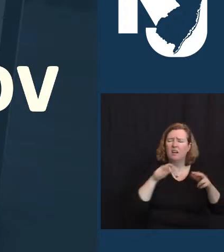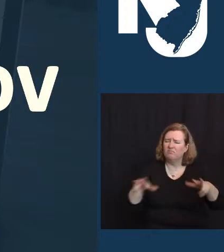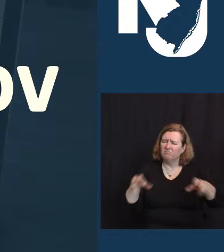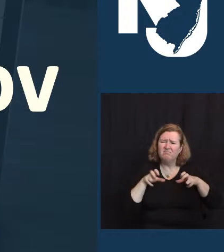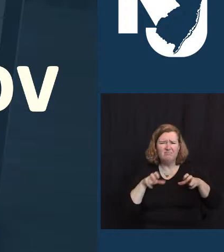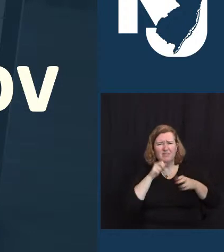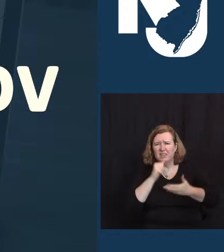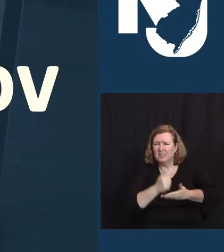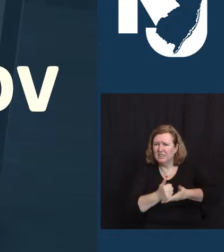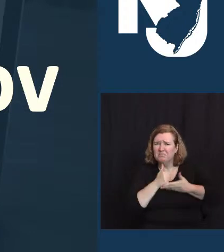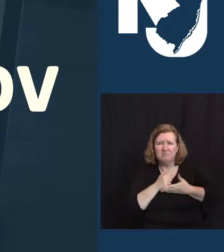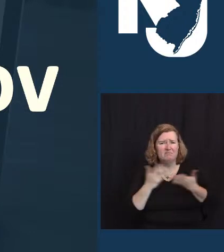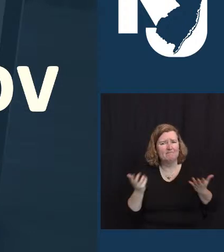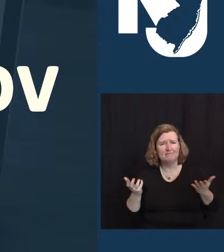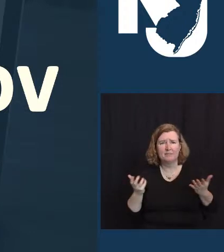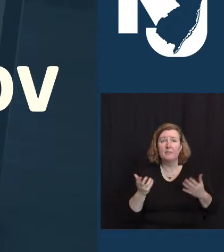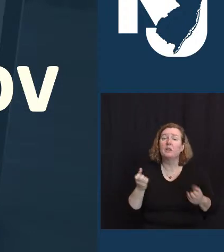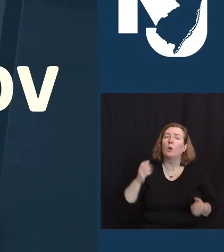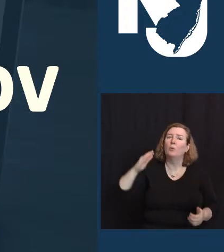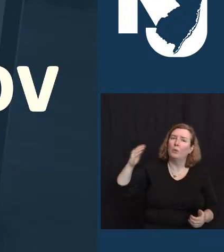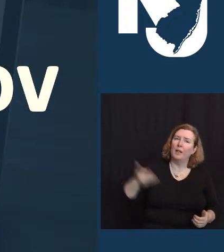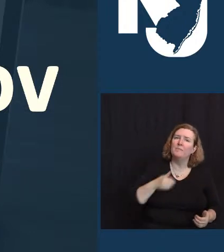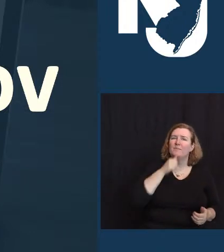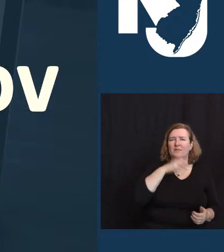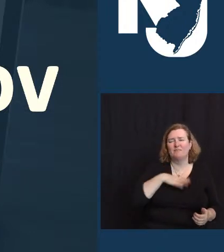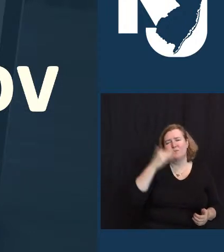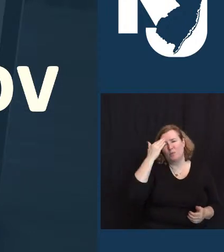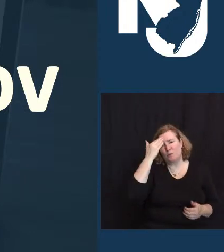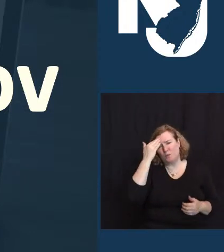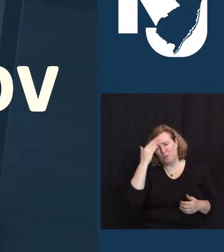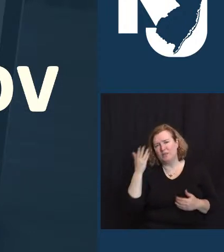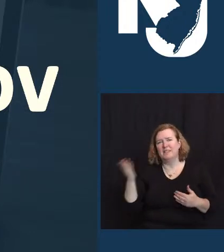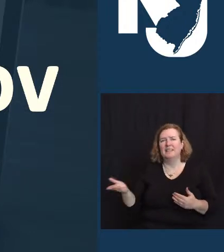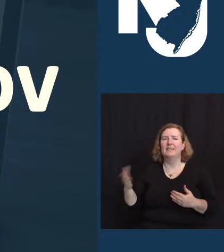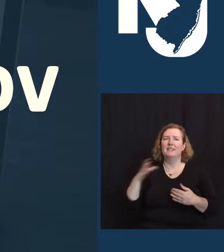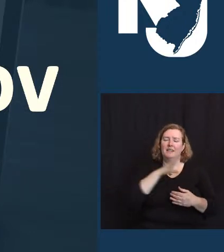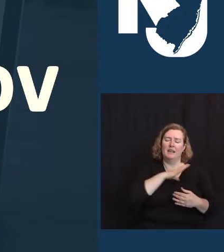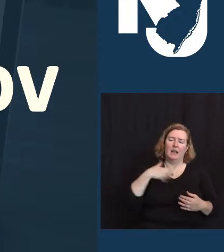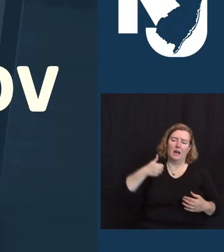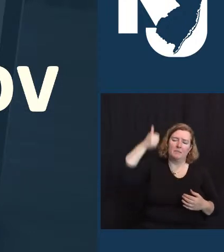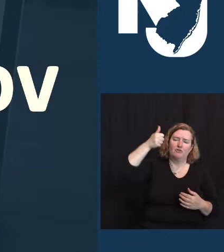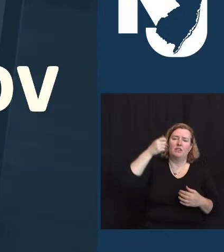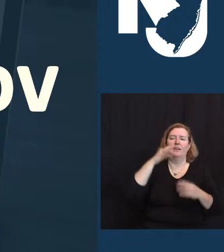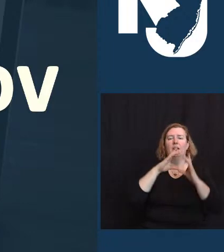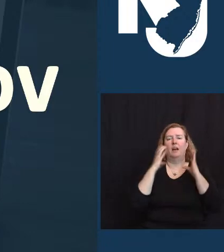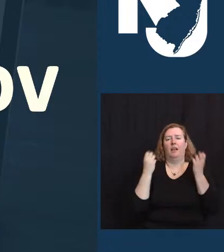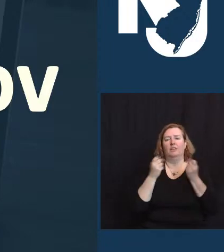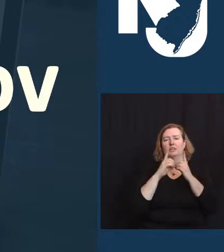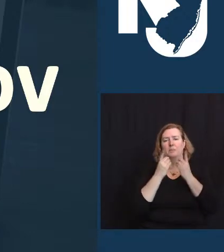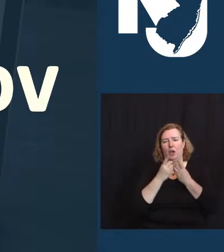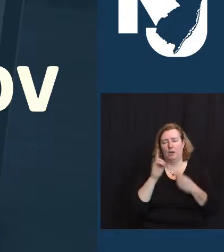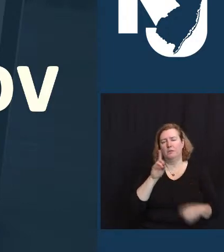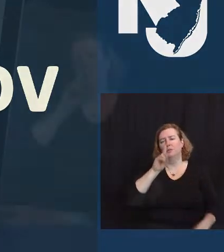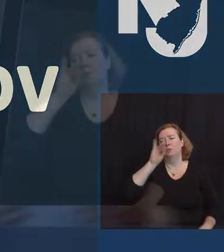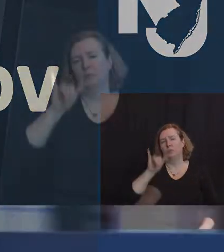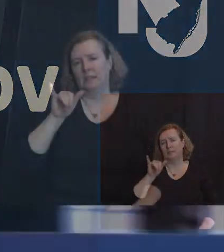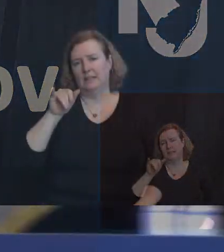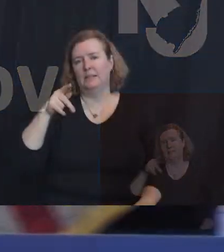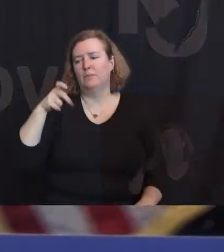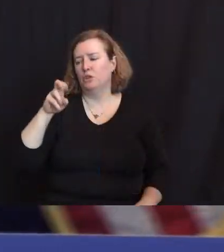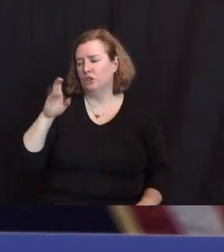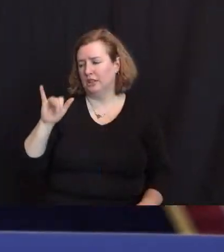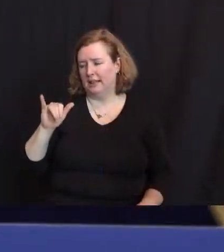that, please help me welcome the woman to my right who needs no introduction, the Commissioner of the Department of Health, Judy Persichilli. Thank you,